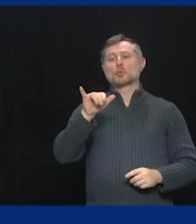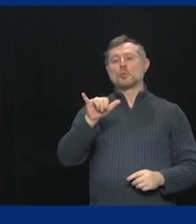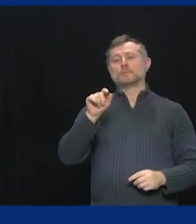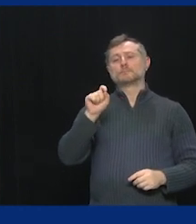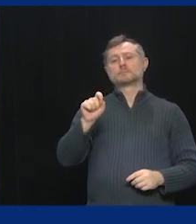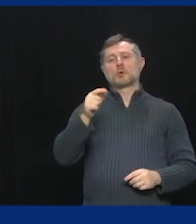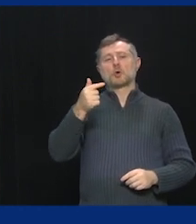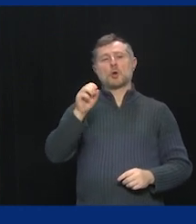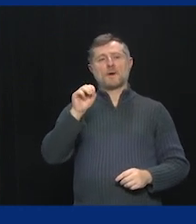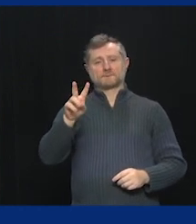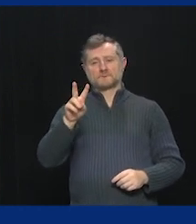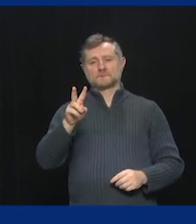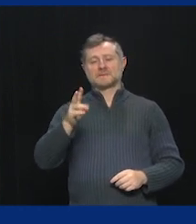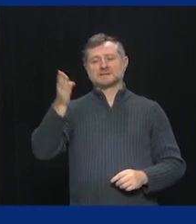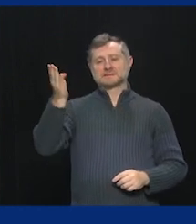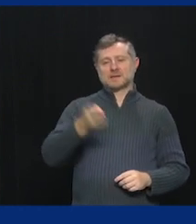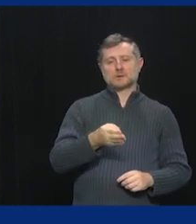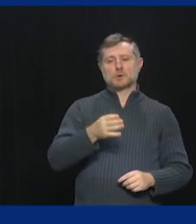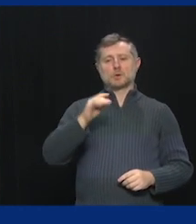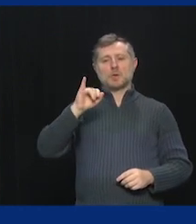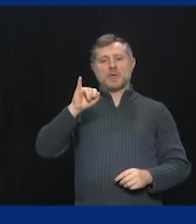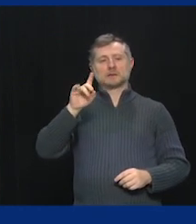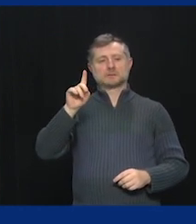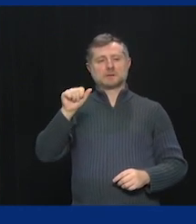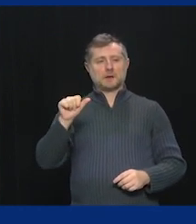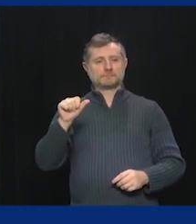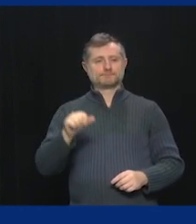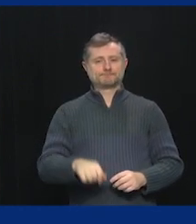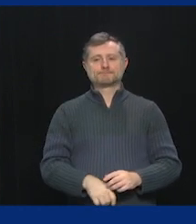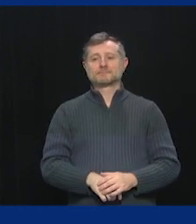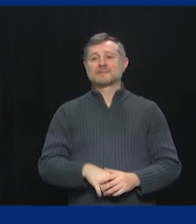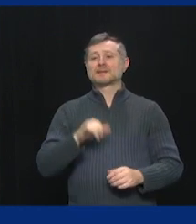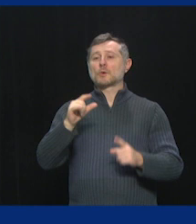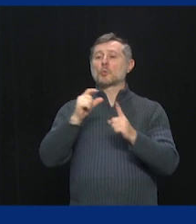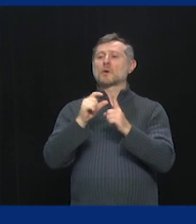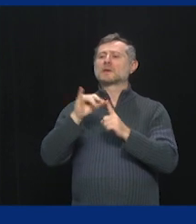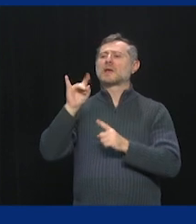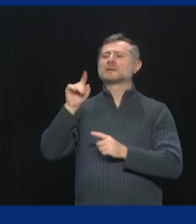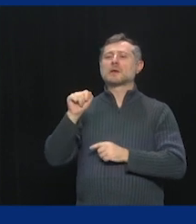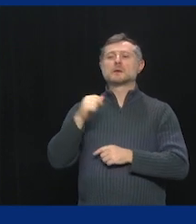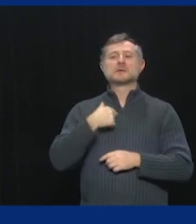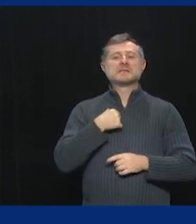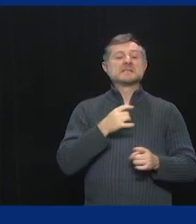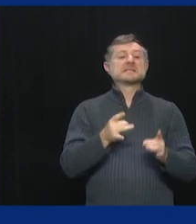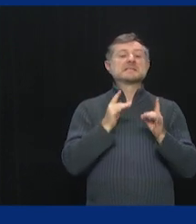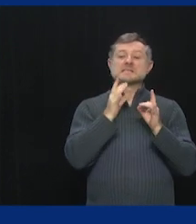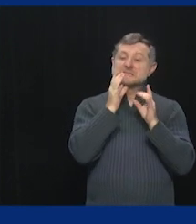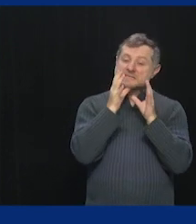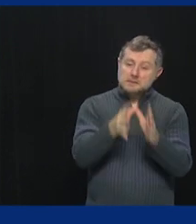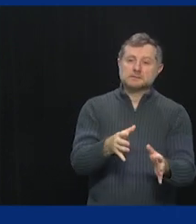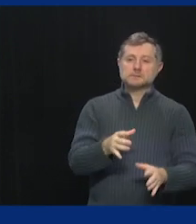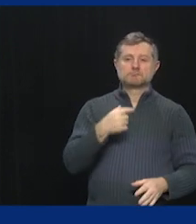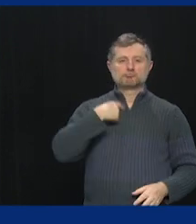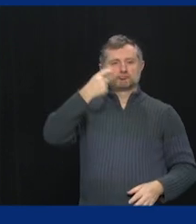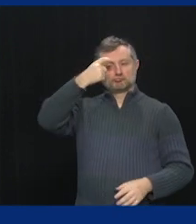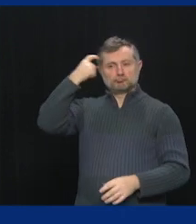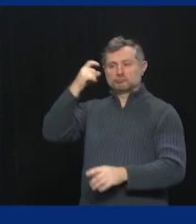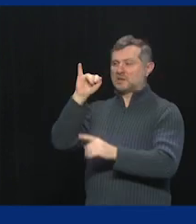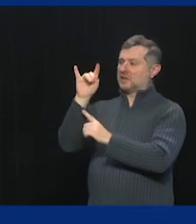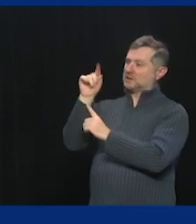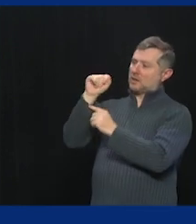ny.gov/IDA. I don't even like the word IDA anymore. I don't ever want to see the word IDA again. That just brings back a very bad flashback. Maybe we can change that.